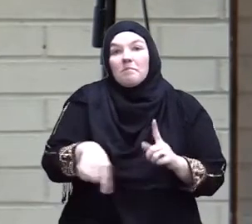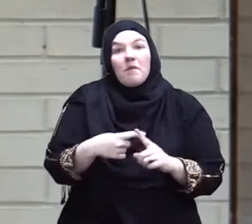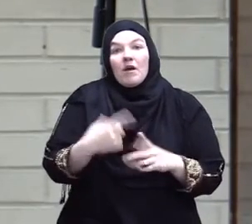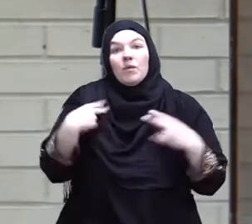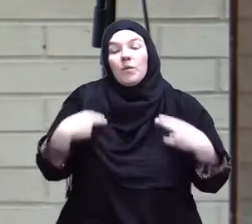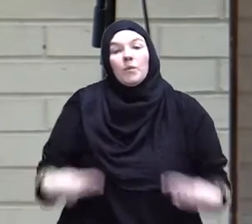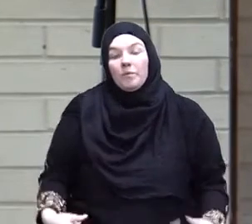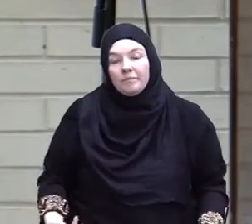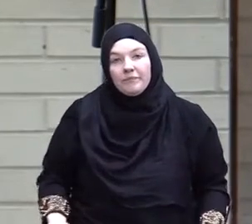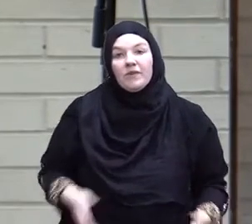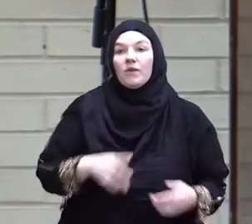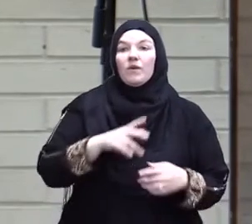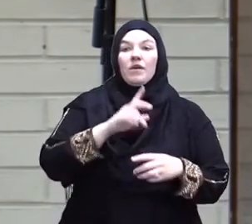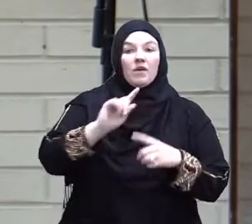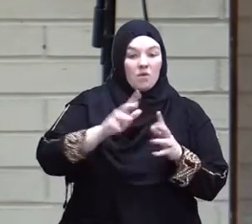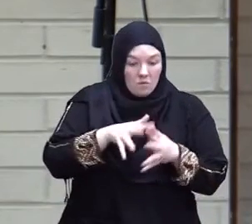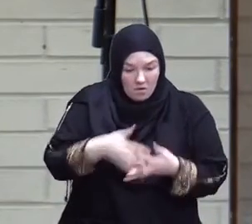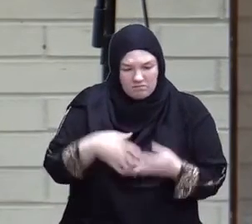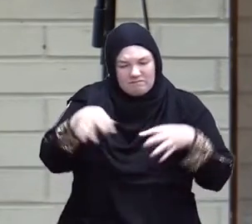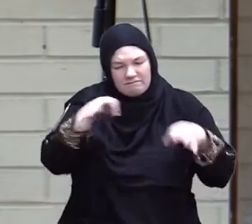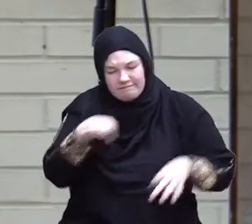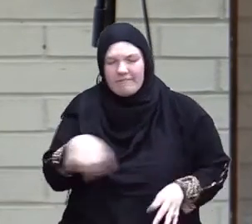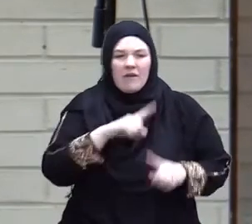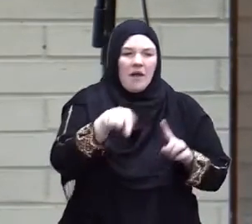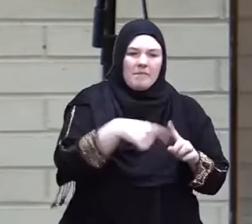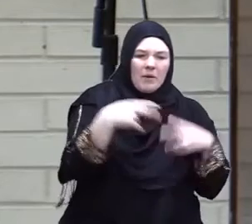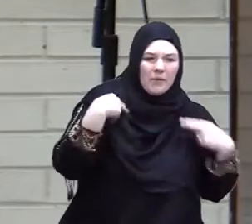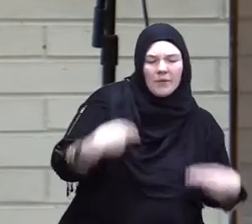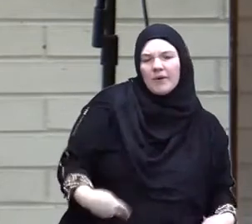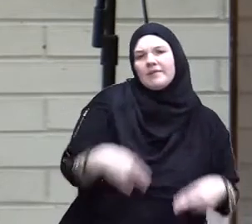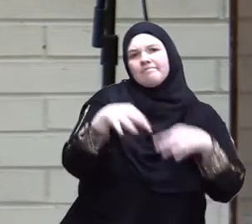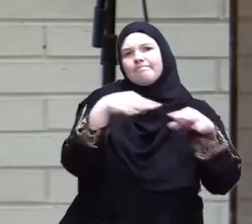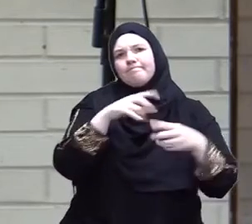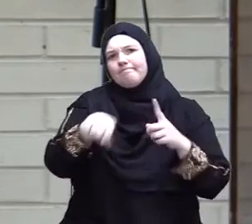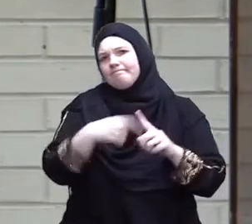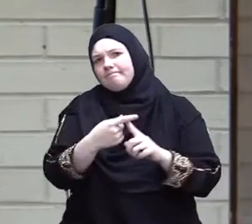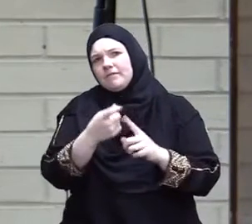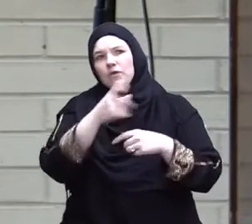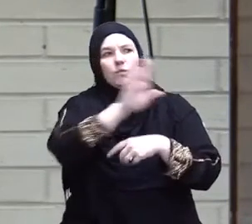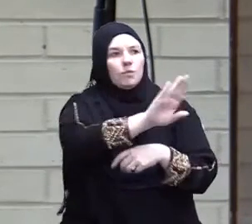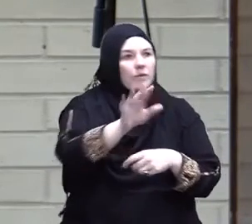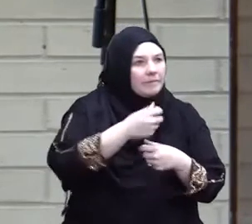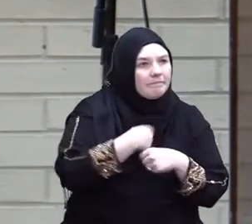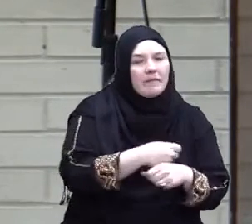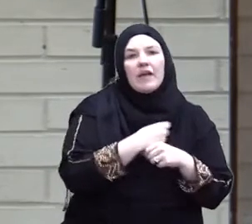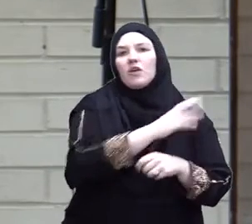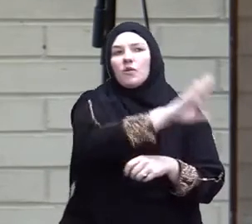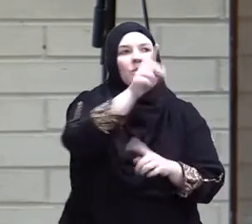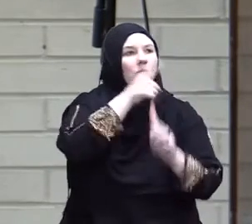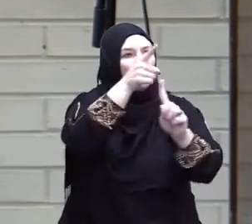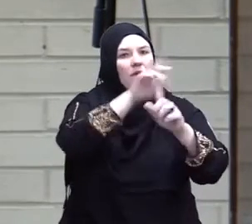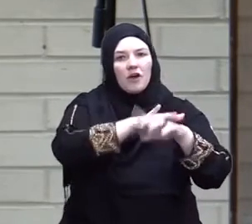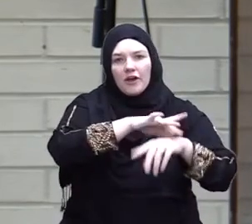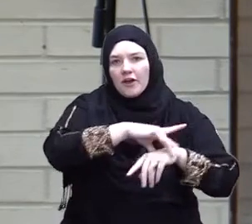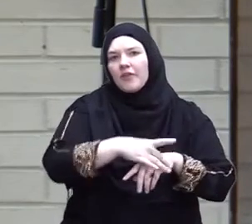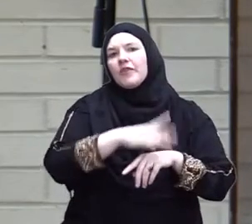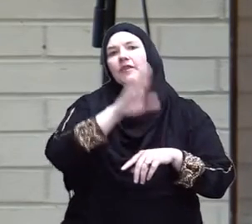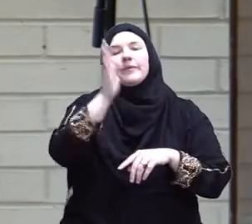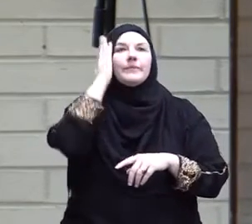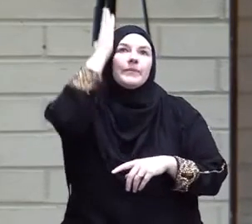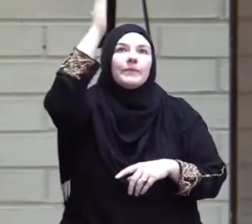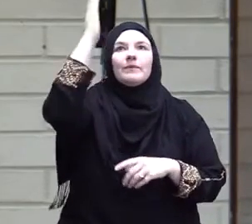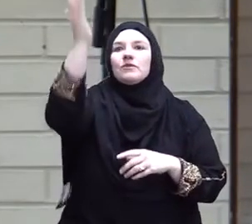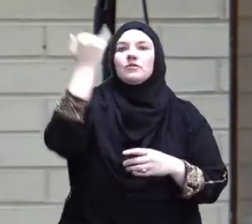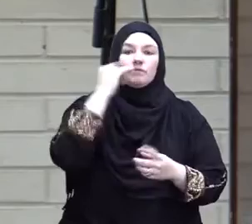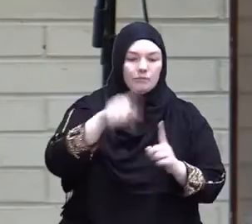about your creation, your purpose, your place in the universe, your mission on earth, your destiny in